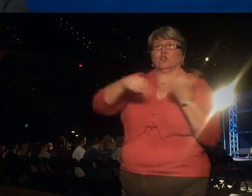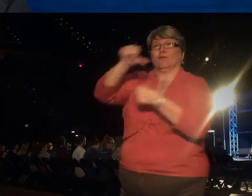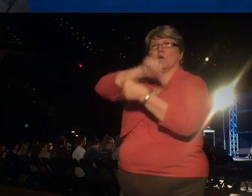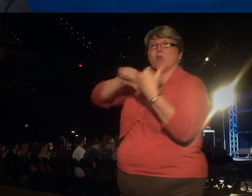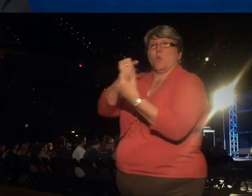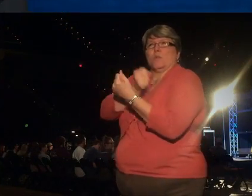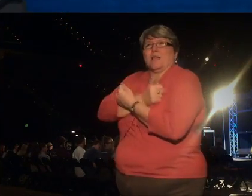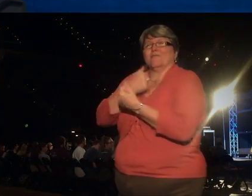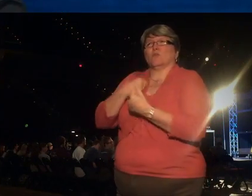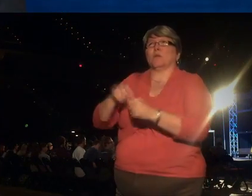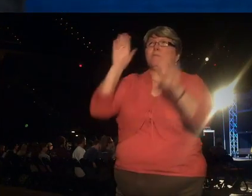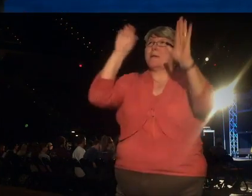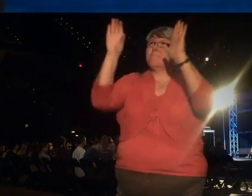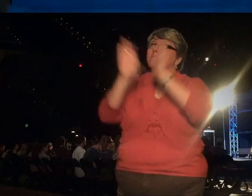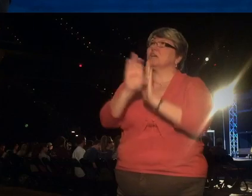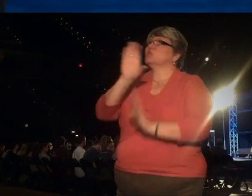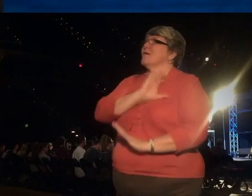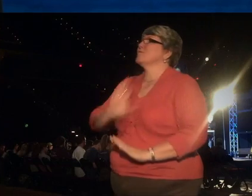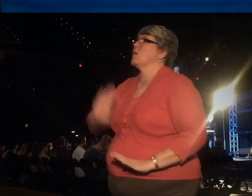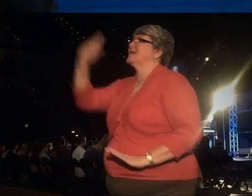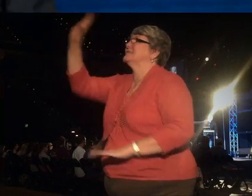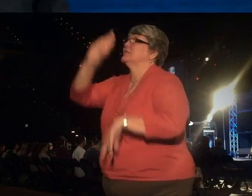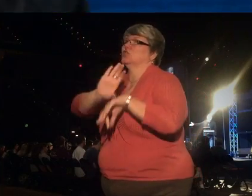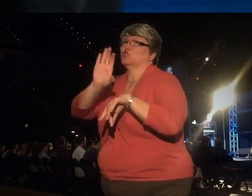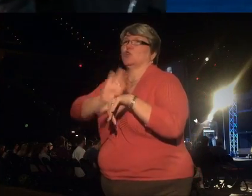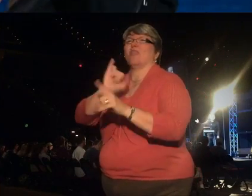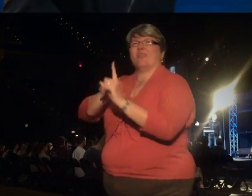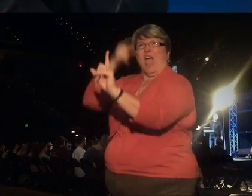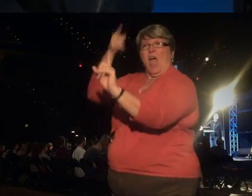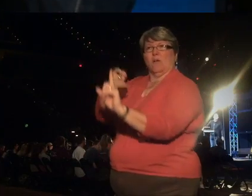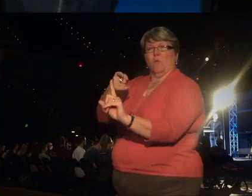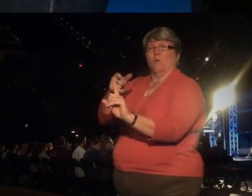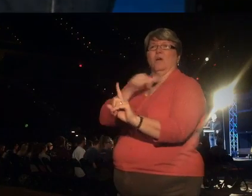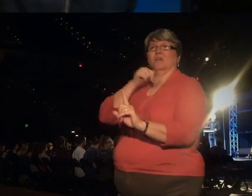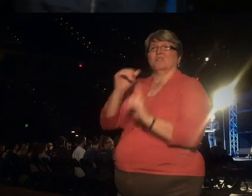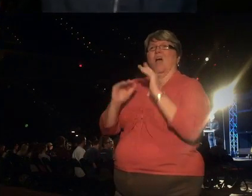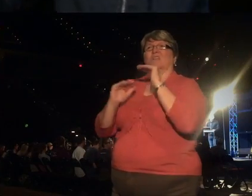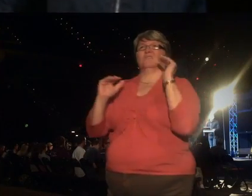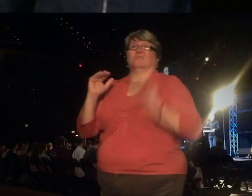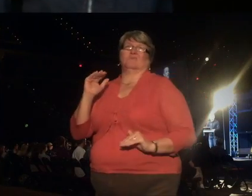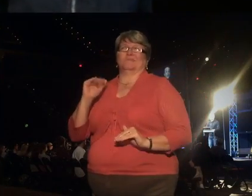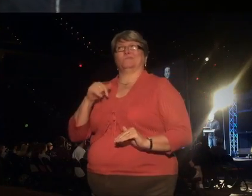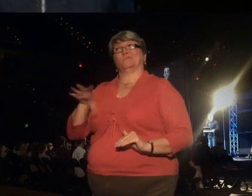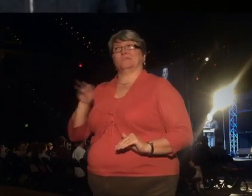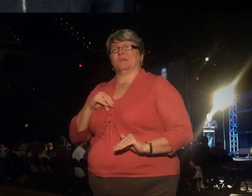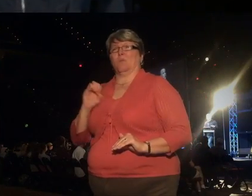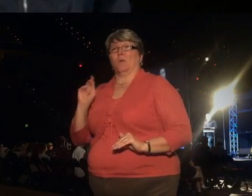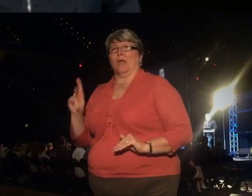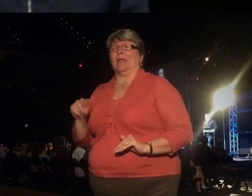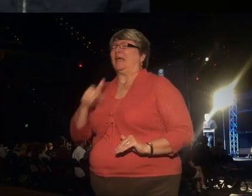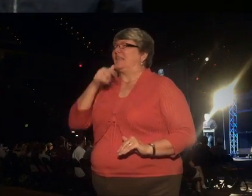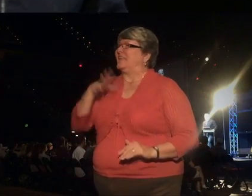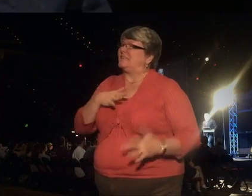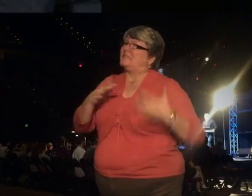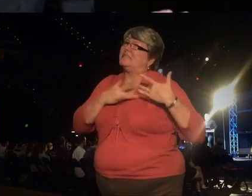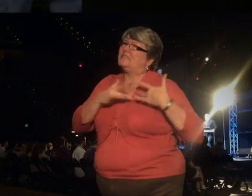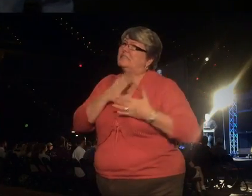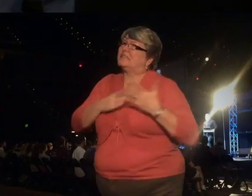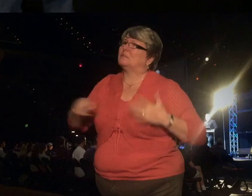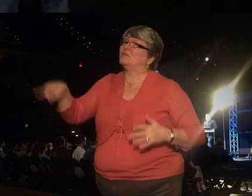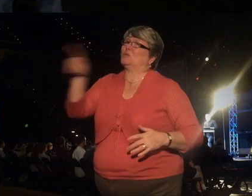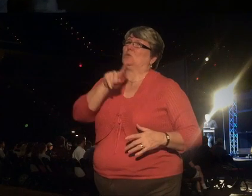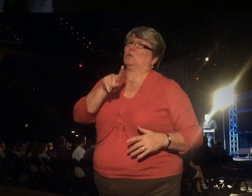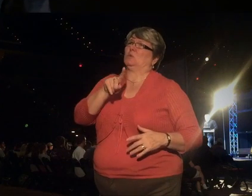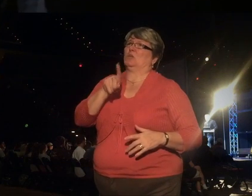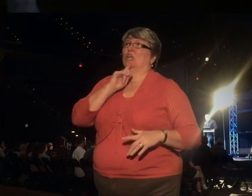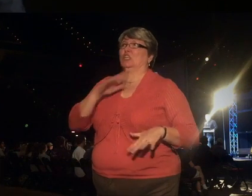a picture of Christ and his church. You want that, right? You don't want to settle, okay? And ladies, I get so worried about some of you that get